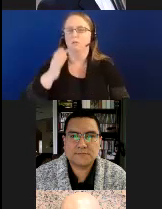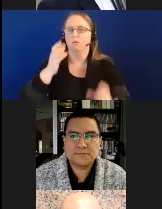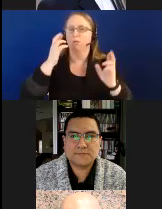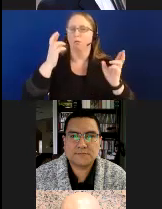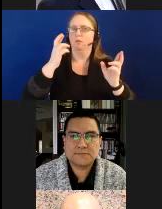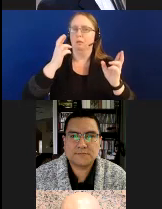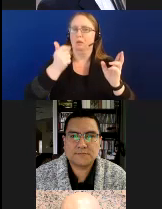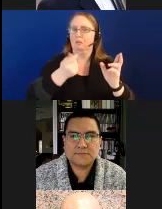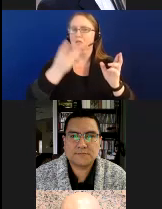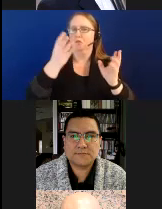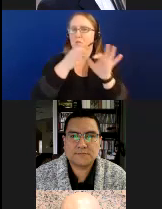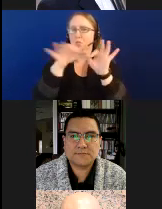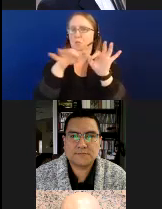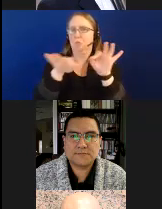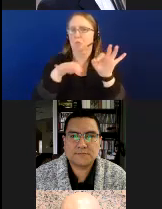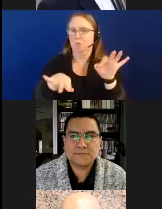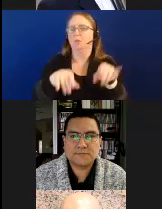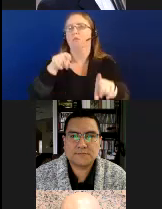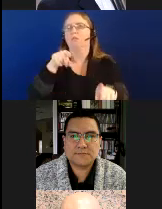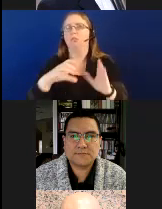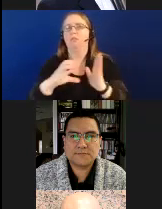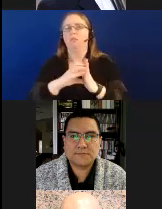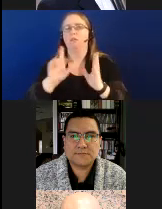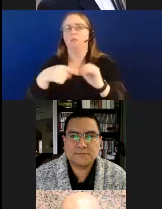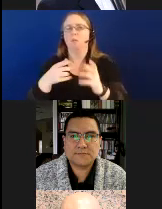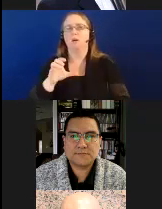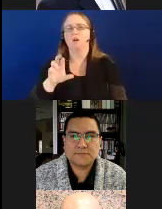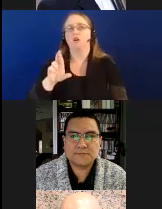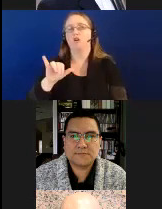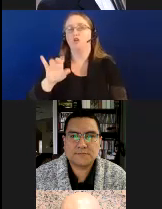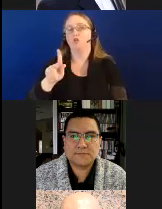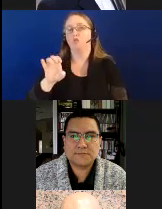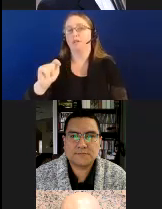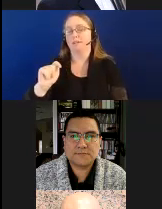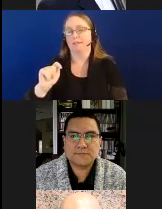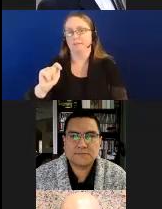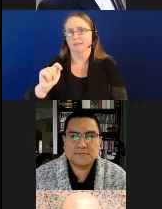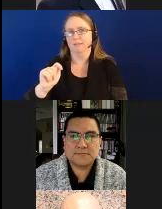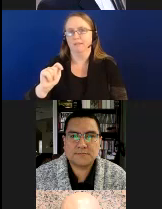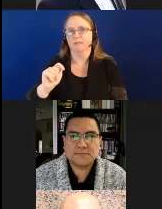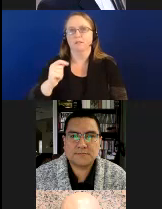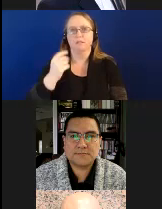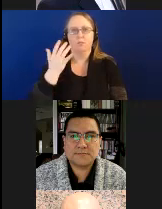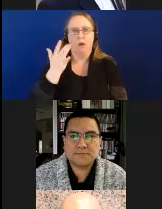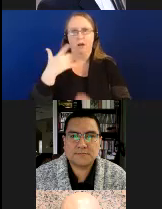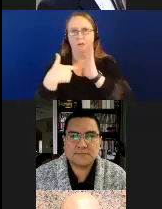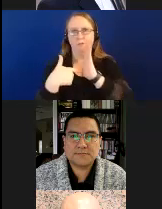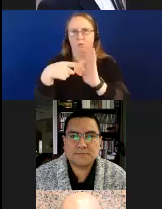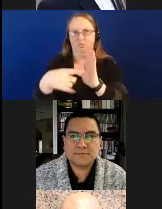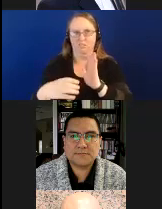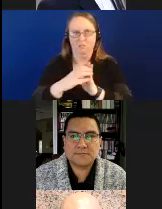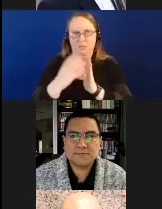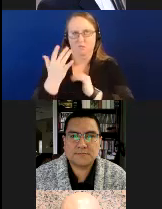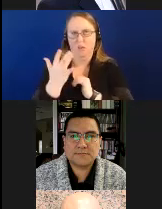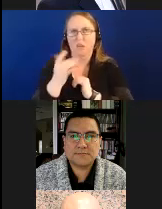got through a couple sentences of this. So this is a passage about cricket. And the reason why we show this passage is because if you're